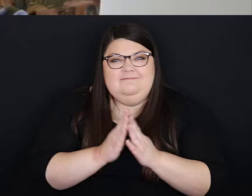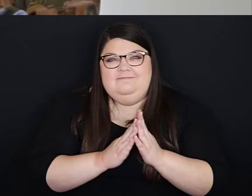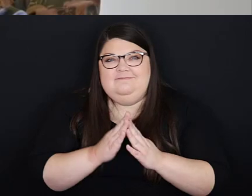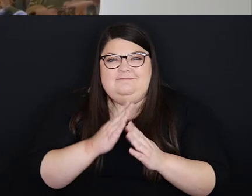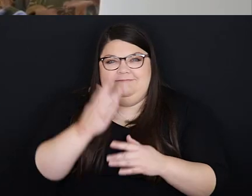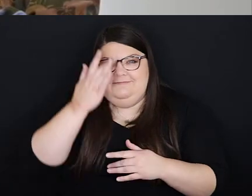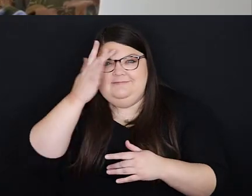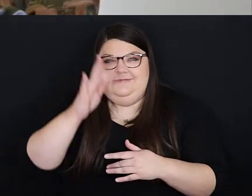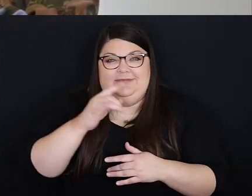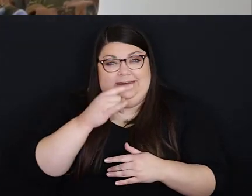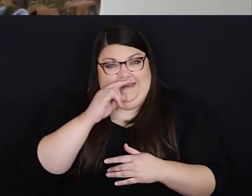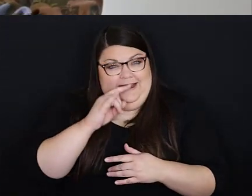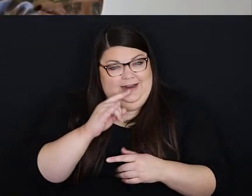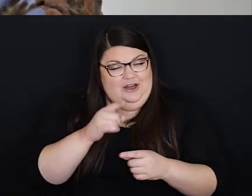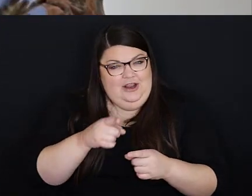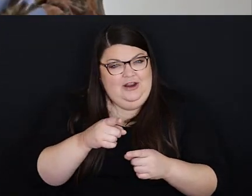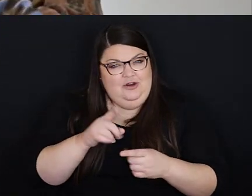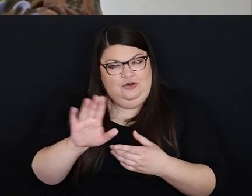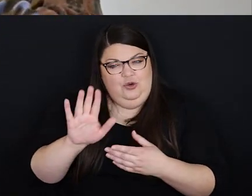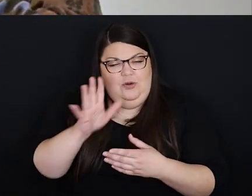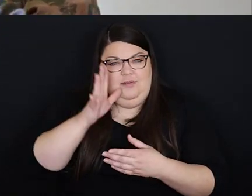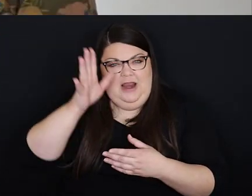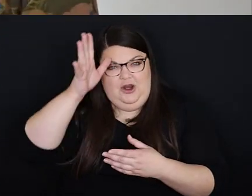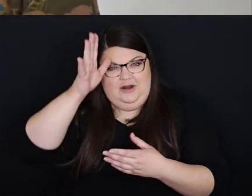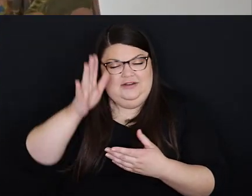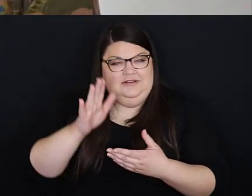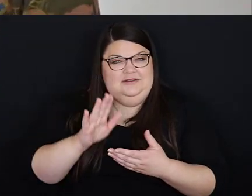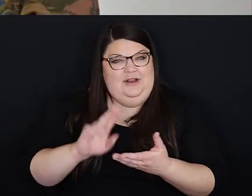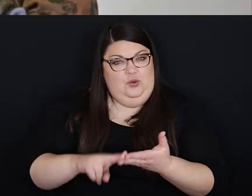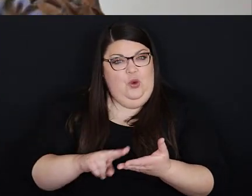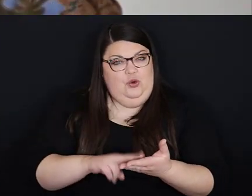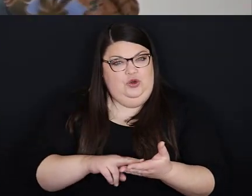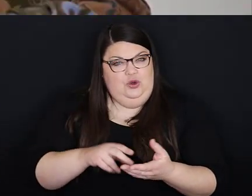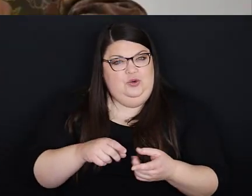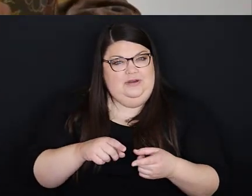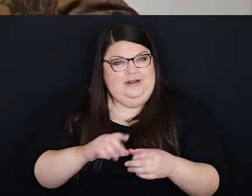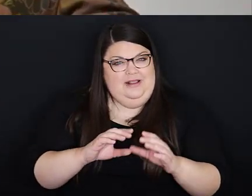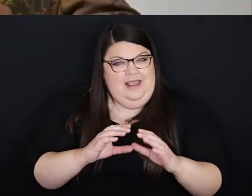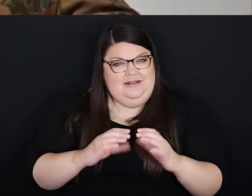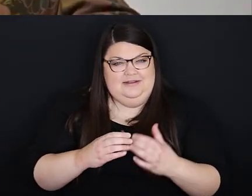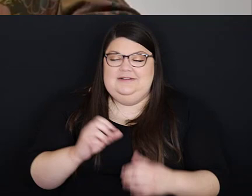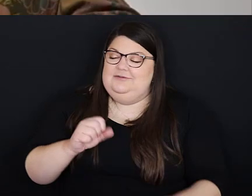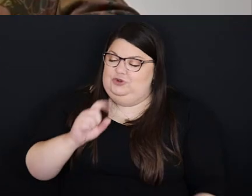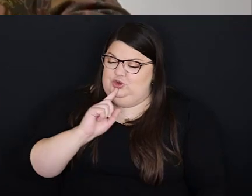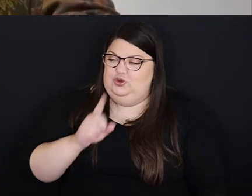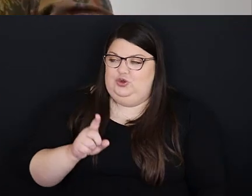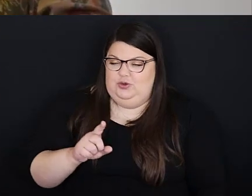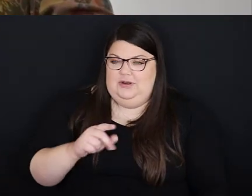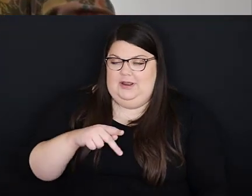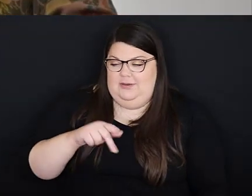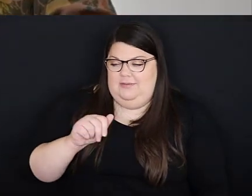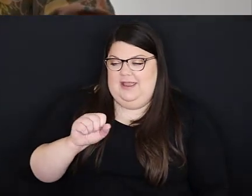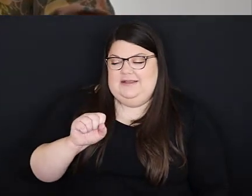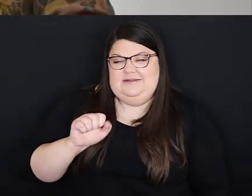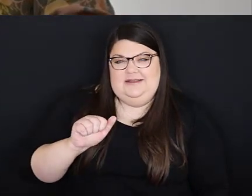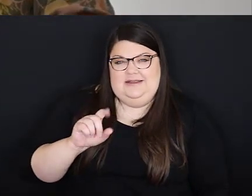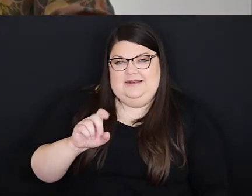your parents enrolled you in some art classes at the museum. That's true. That Pasadena Art Museum